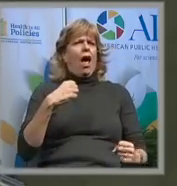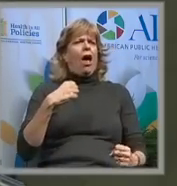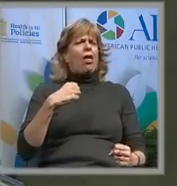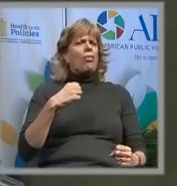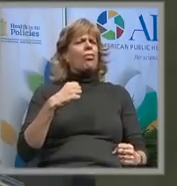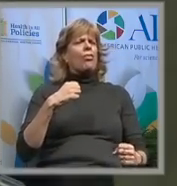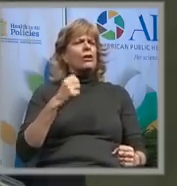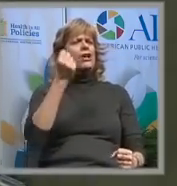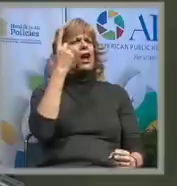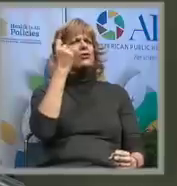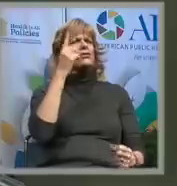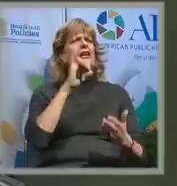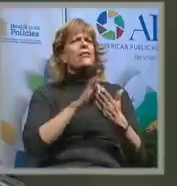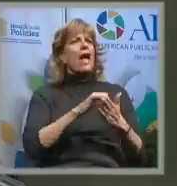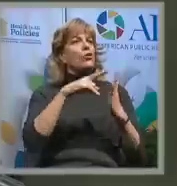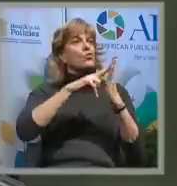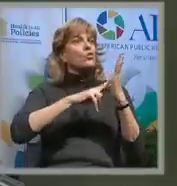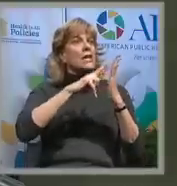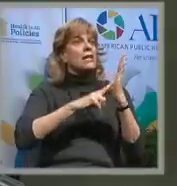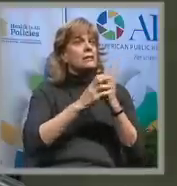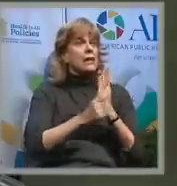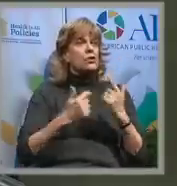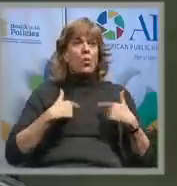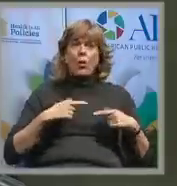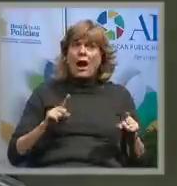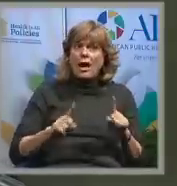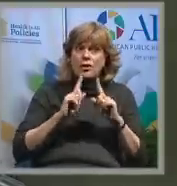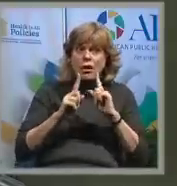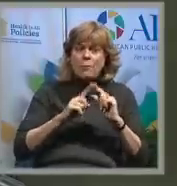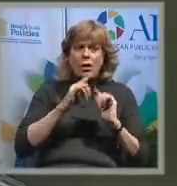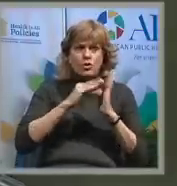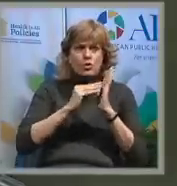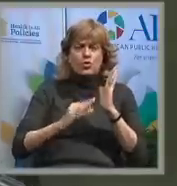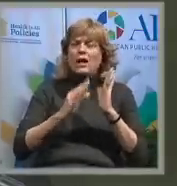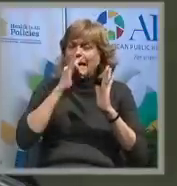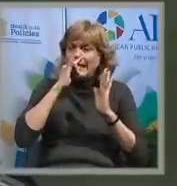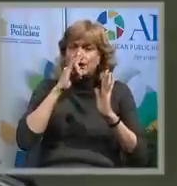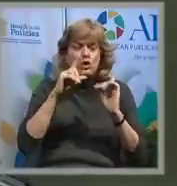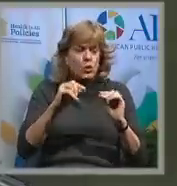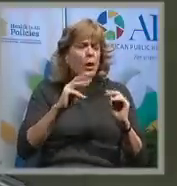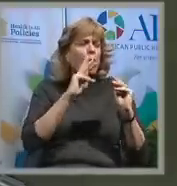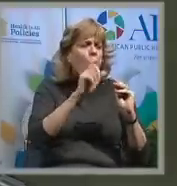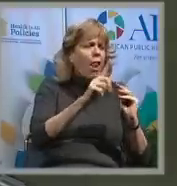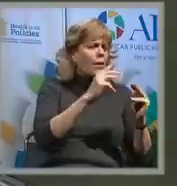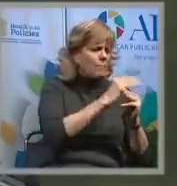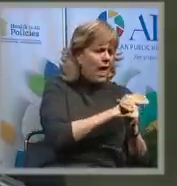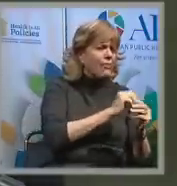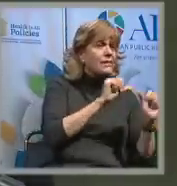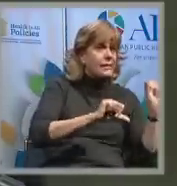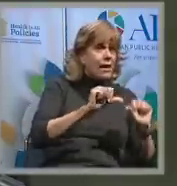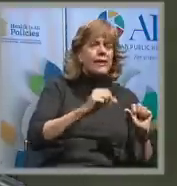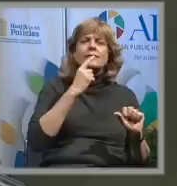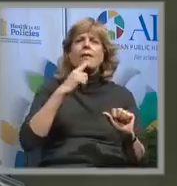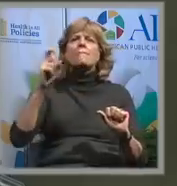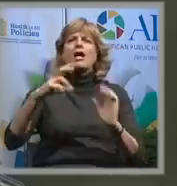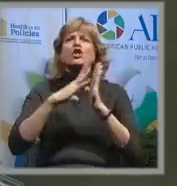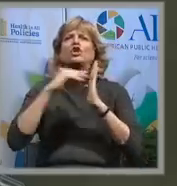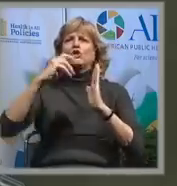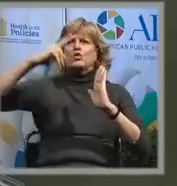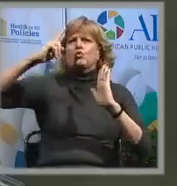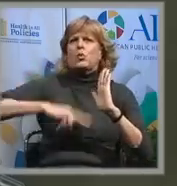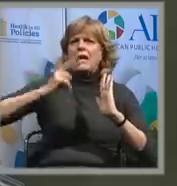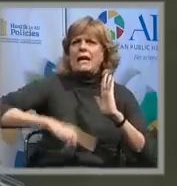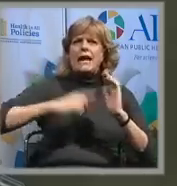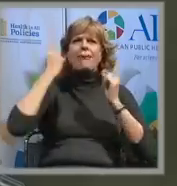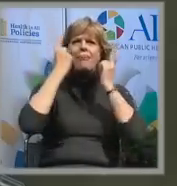health, to understand that reading skills, when I talk about children doing well in math and science, I start by saying they must learn to read